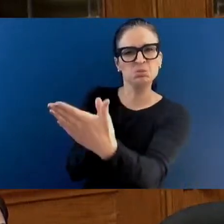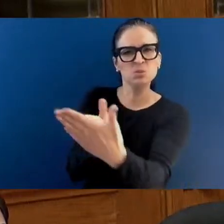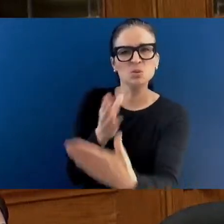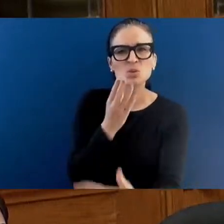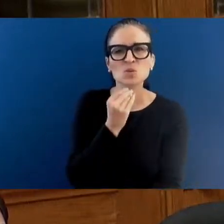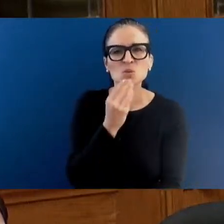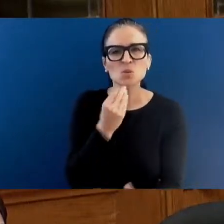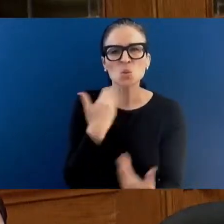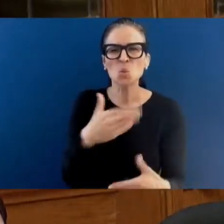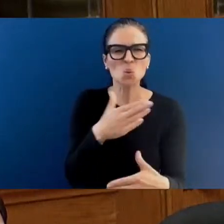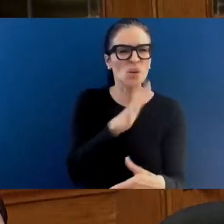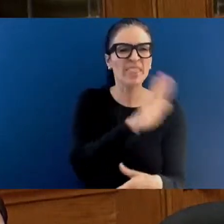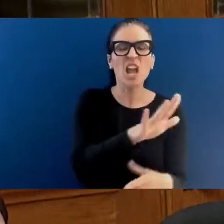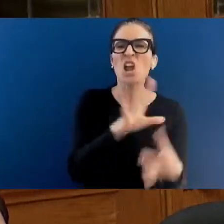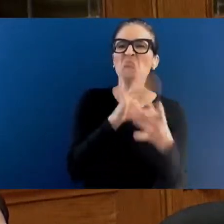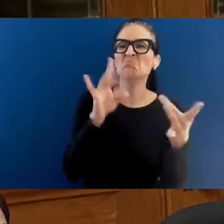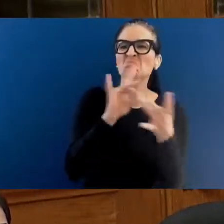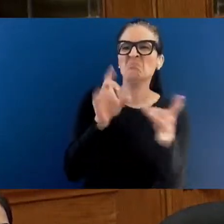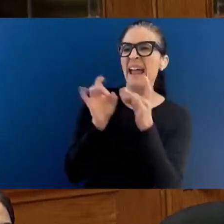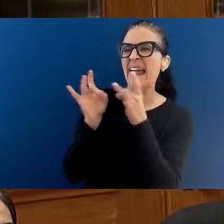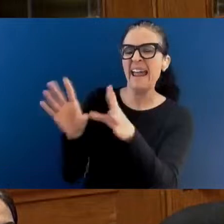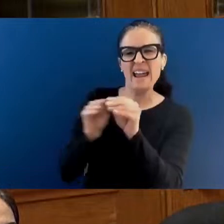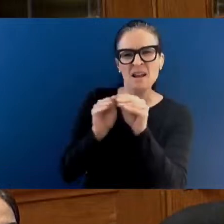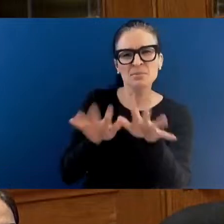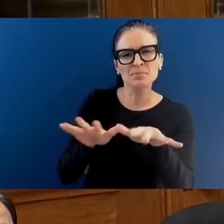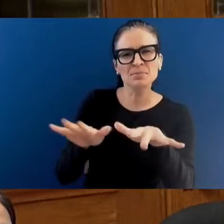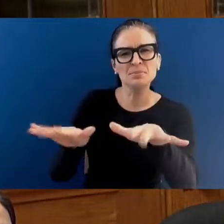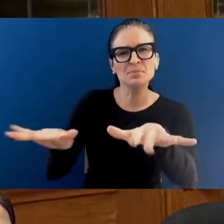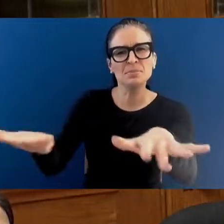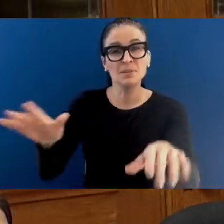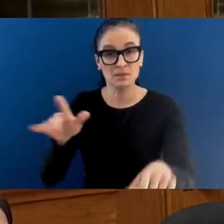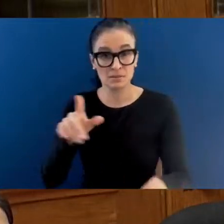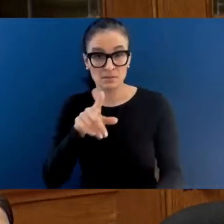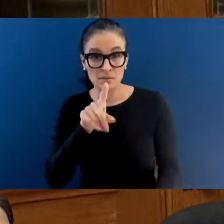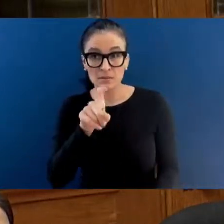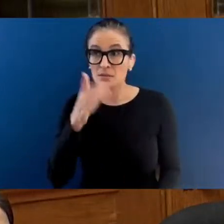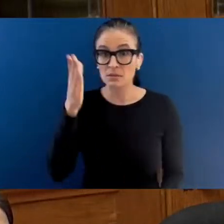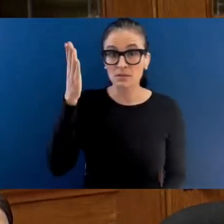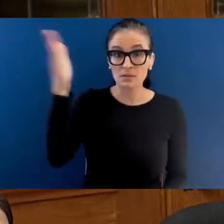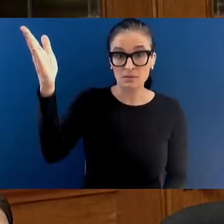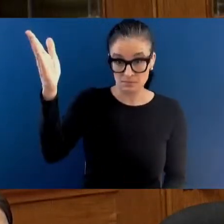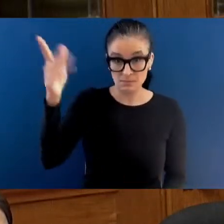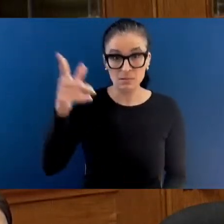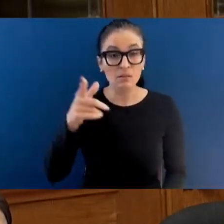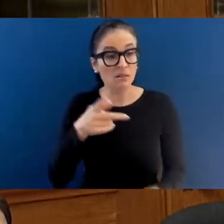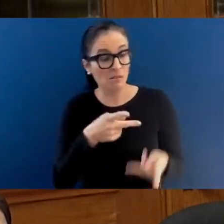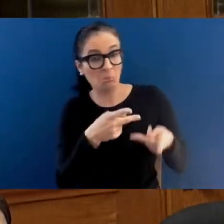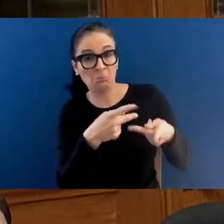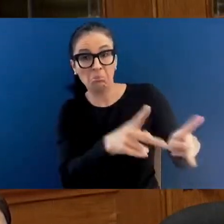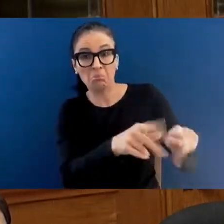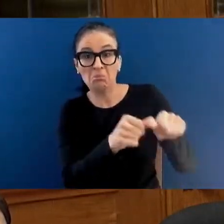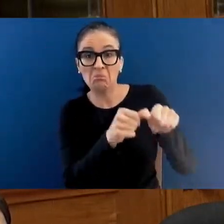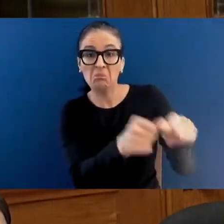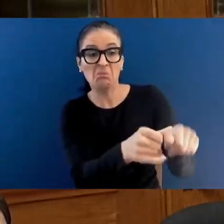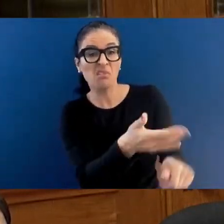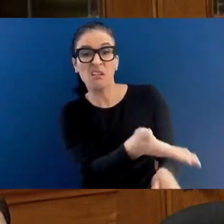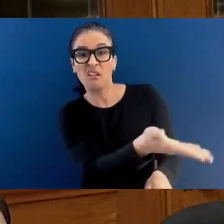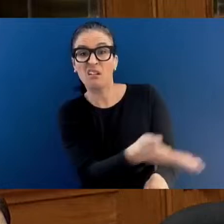allow anti-Semitism to continue to go unchecked under his watch here in British Columbia?